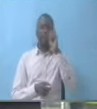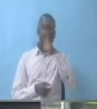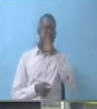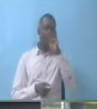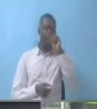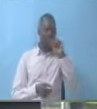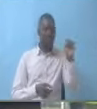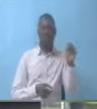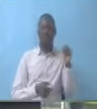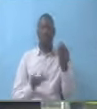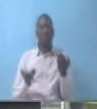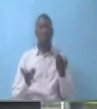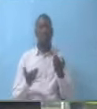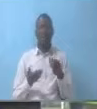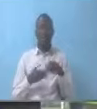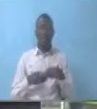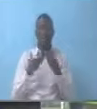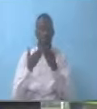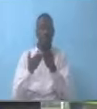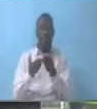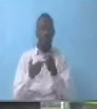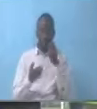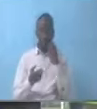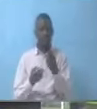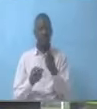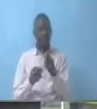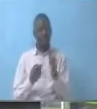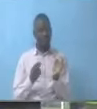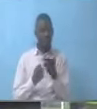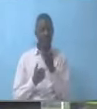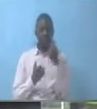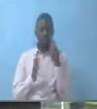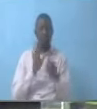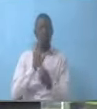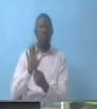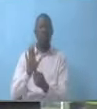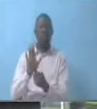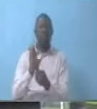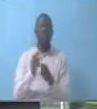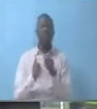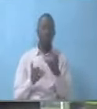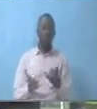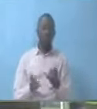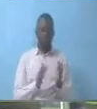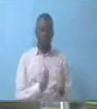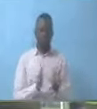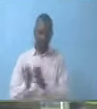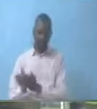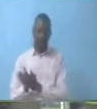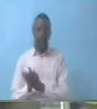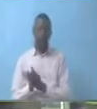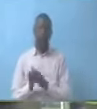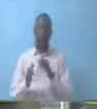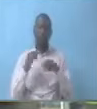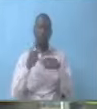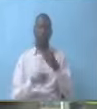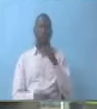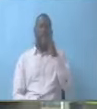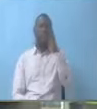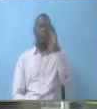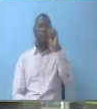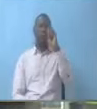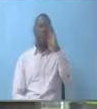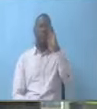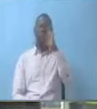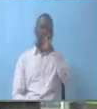sweeping. And then let's go to the next one, Decree 16, which is the worst of the